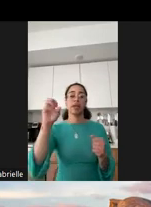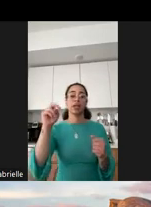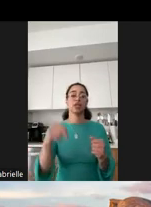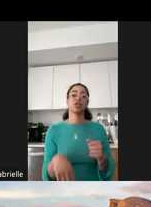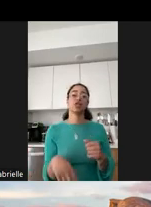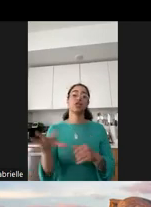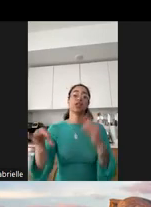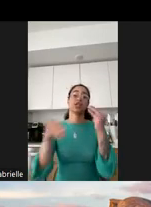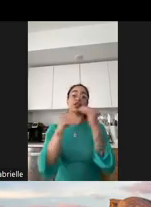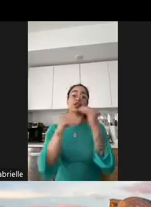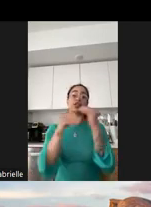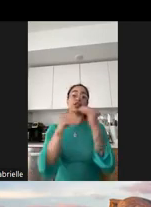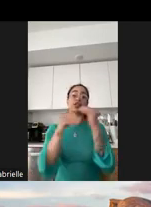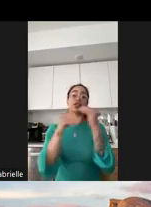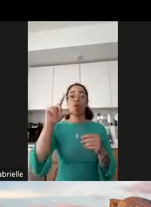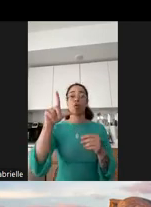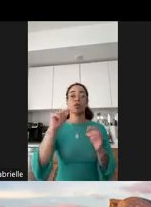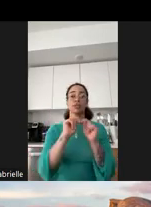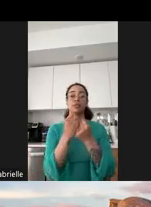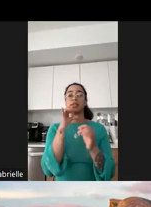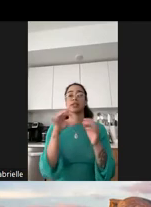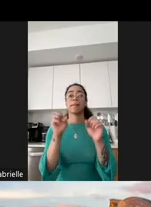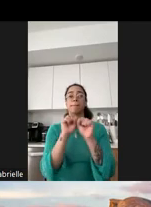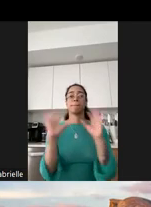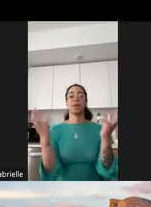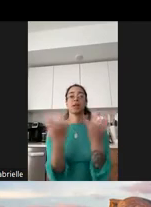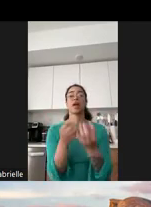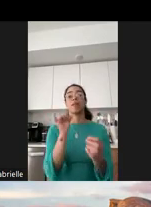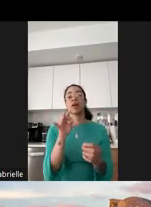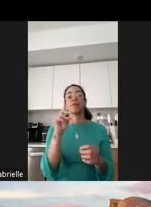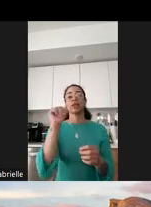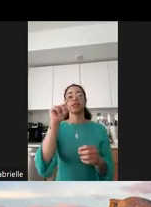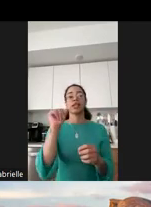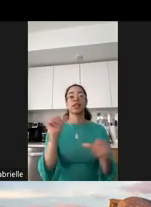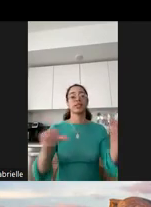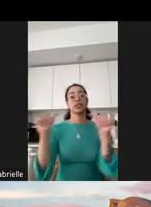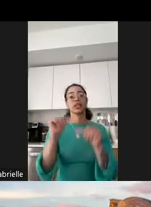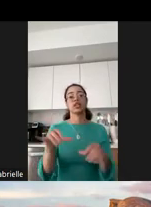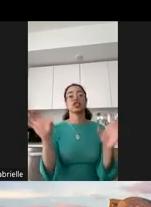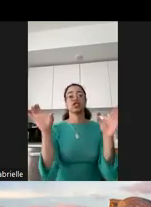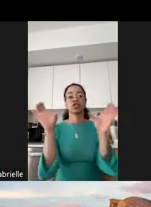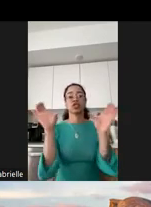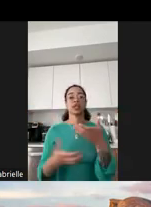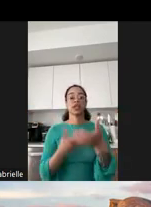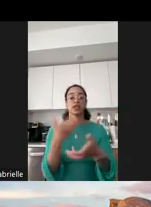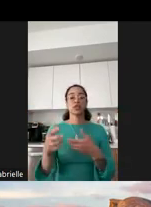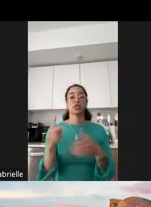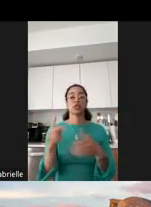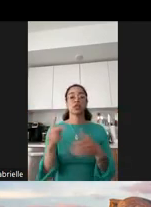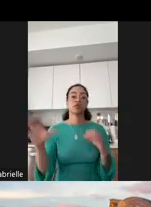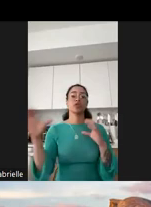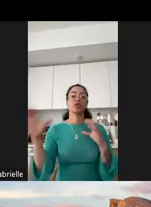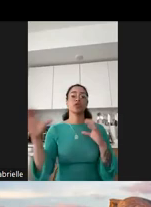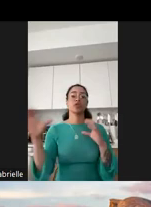up of survey researchers, data scientists, certified engagement professionals, community experts with experience working with